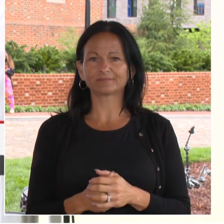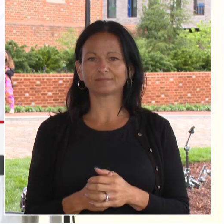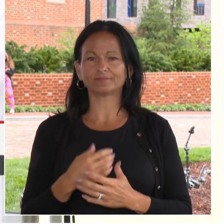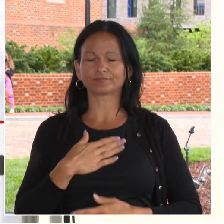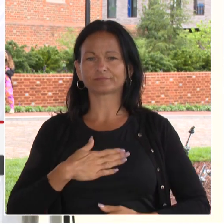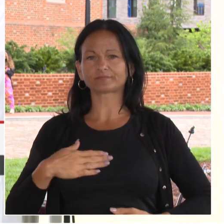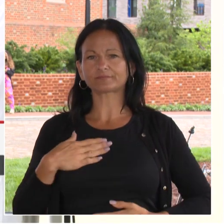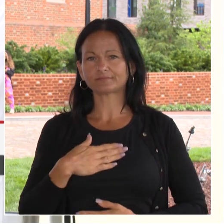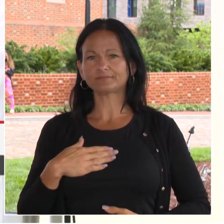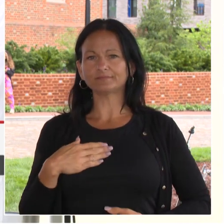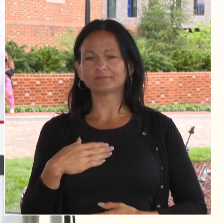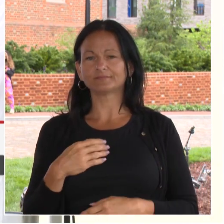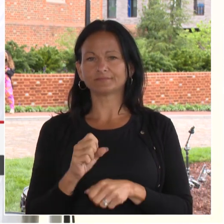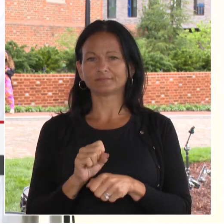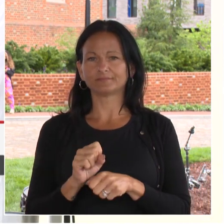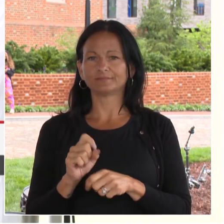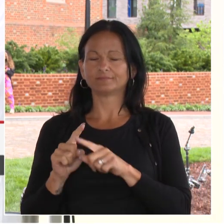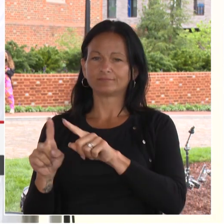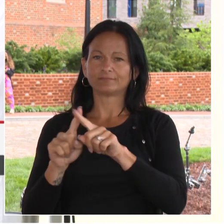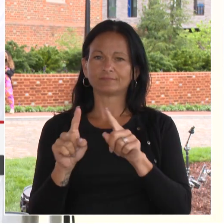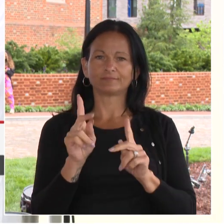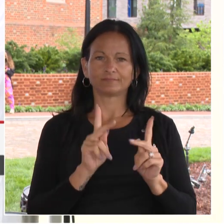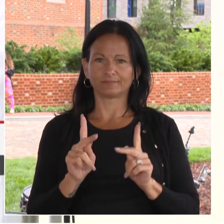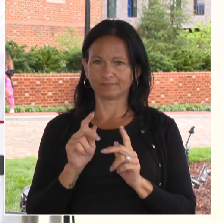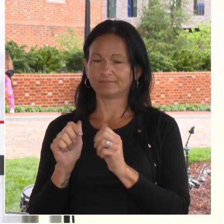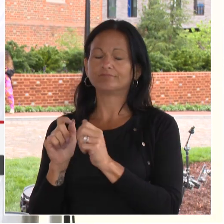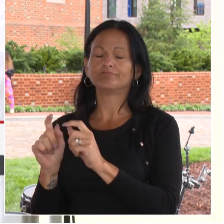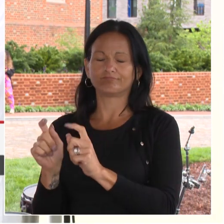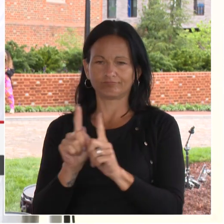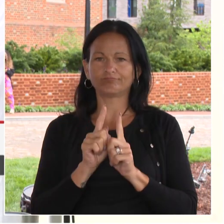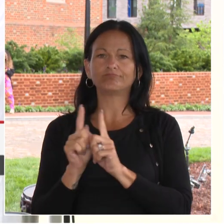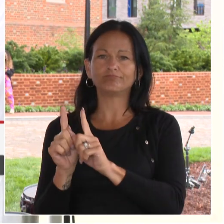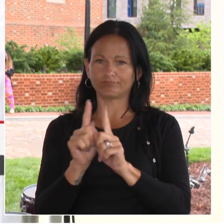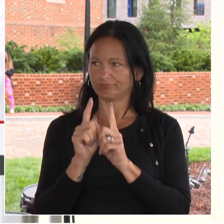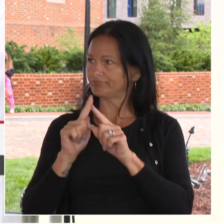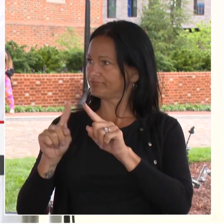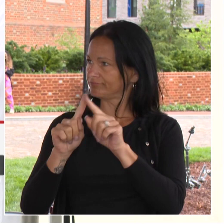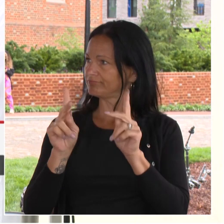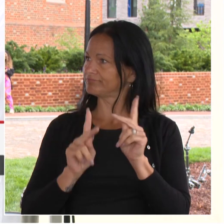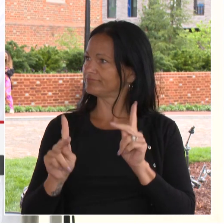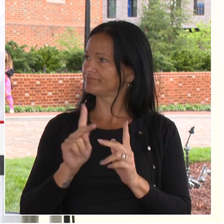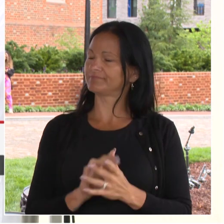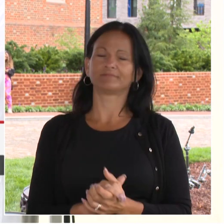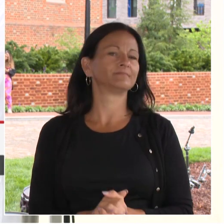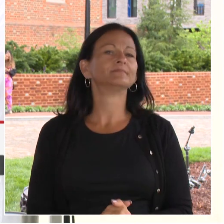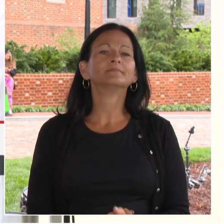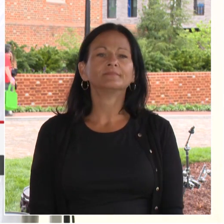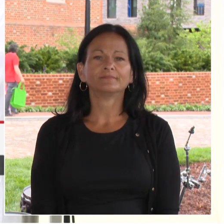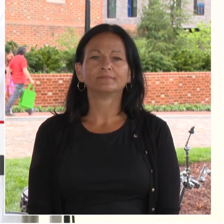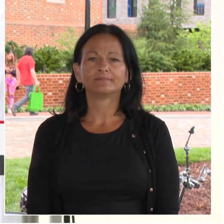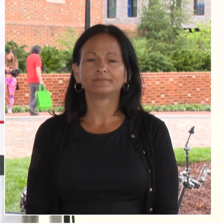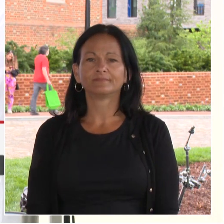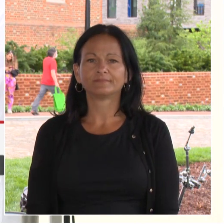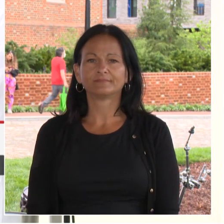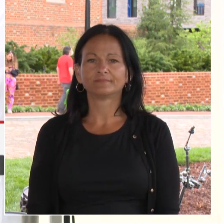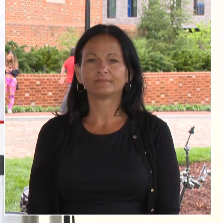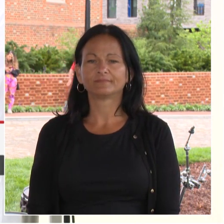Development, creating the vision for this one-of-a-kind urban village, and